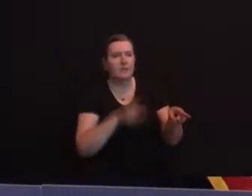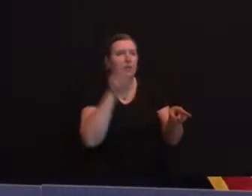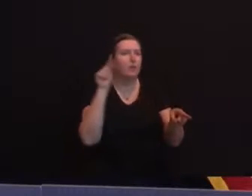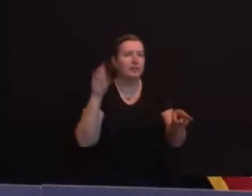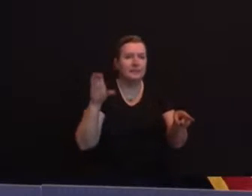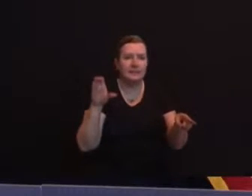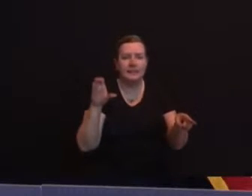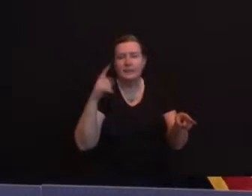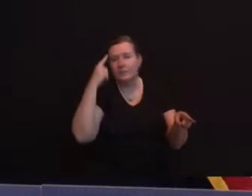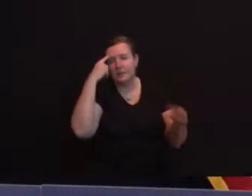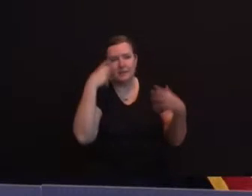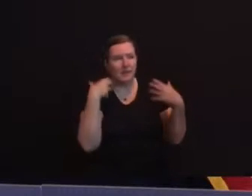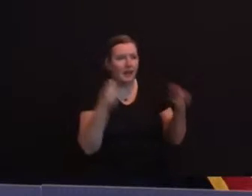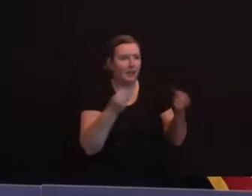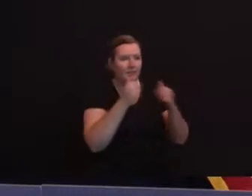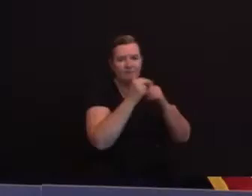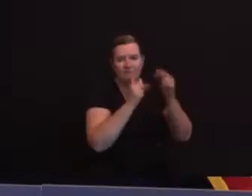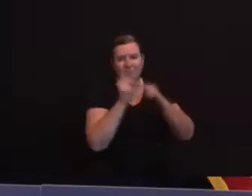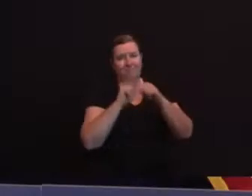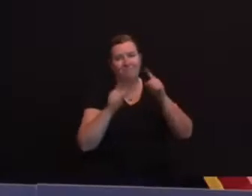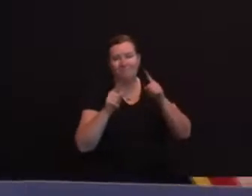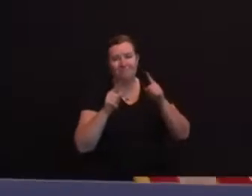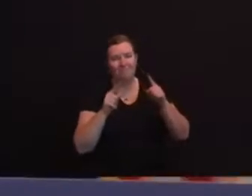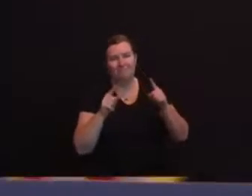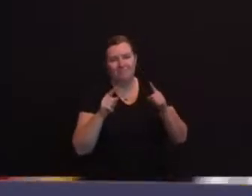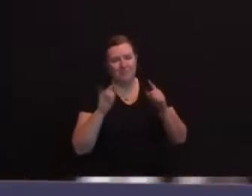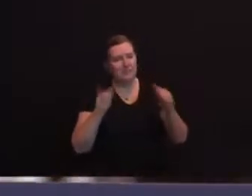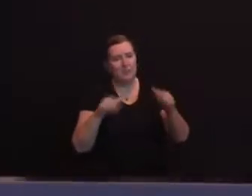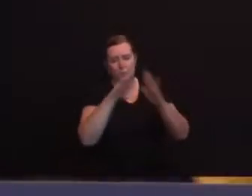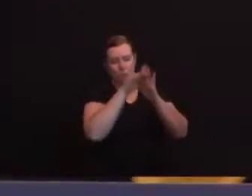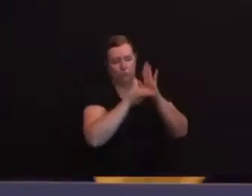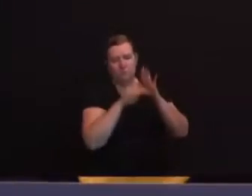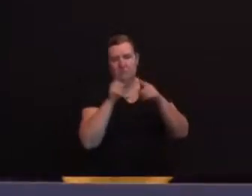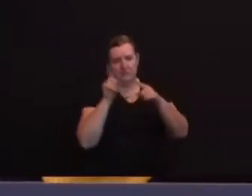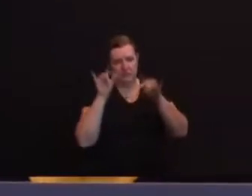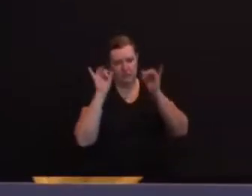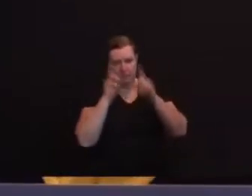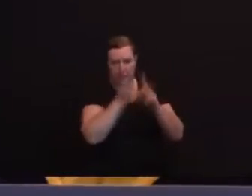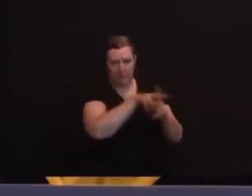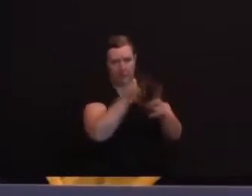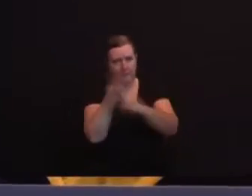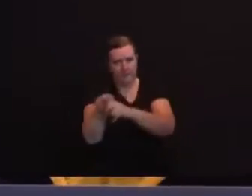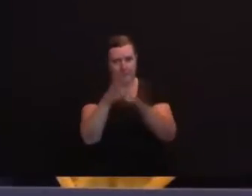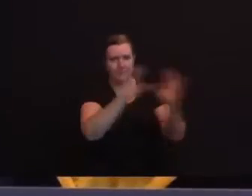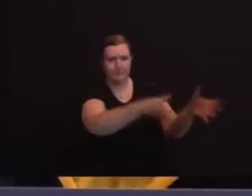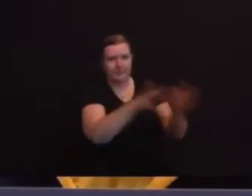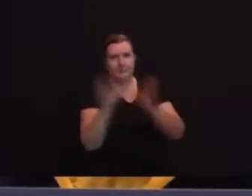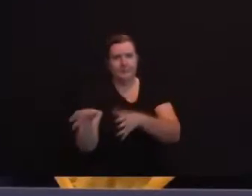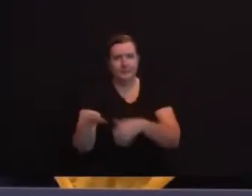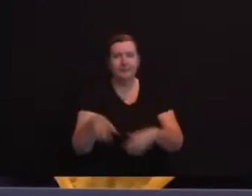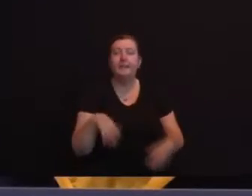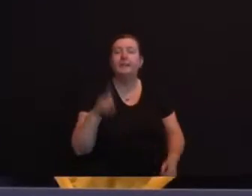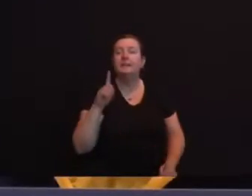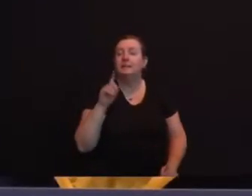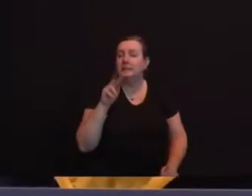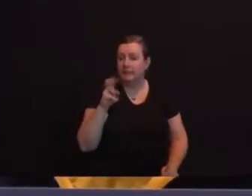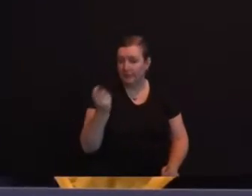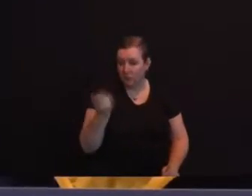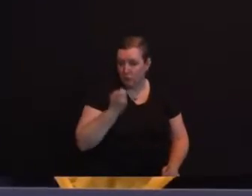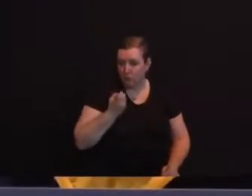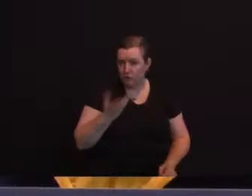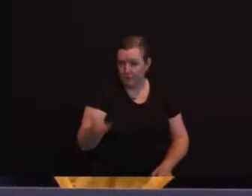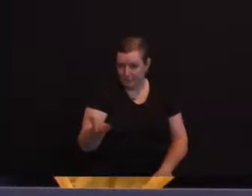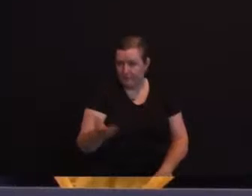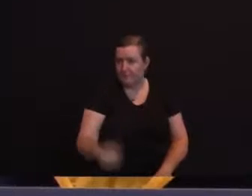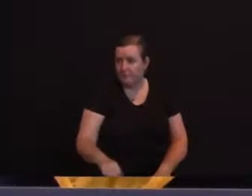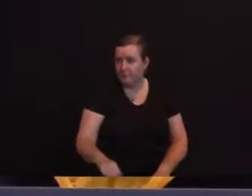the congregation. Thank you, Judy. Dave, you and I had apparently more than a